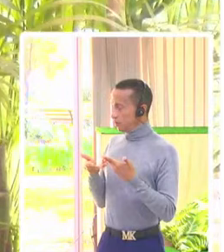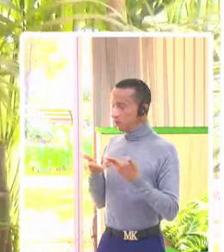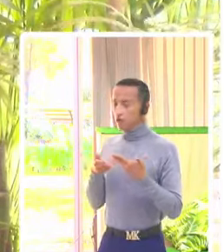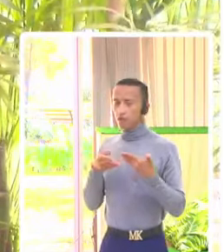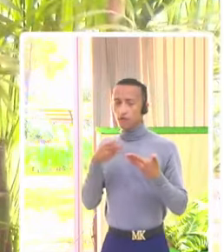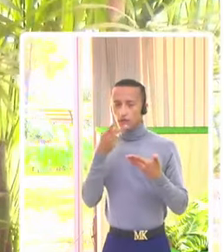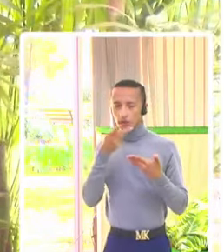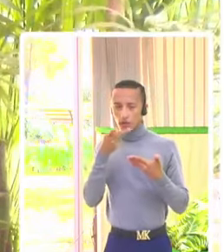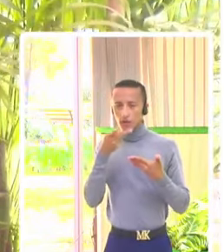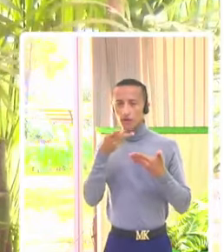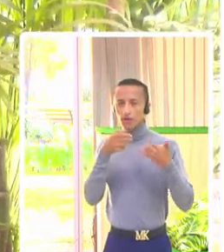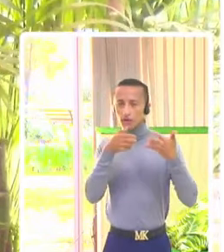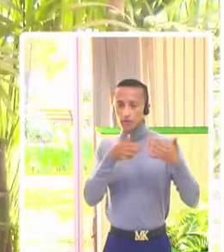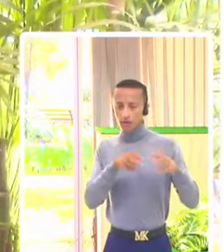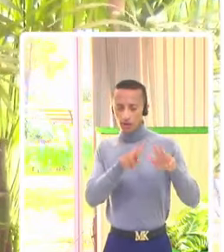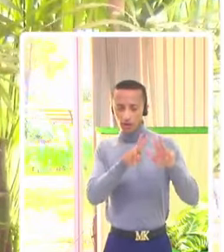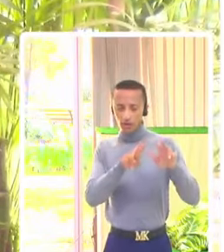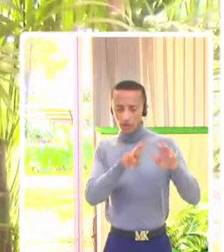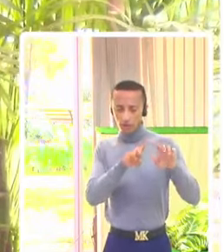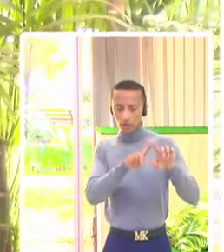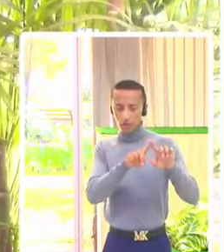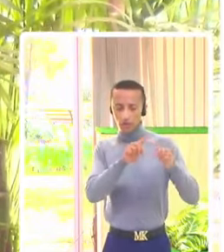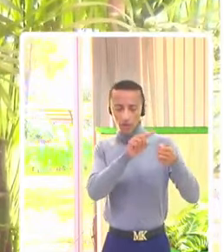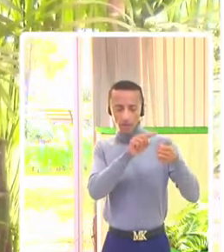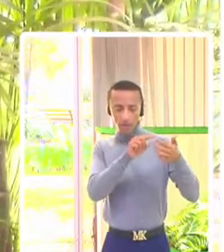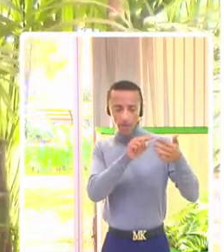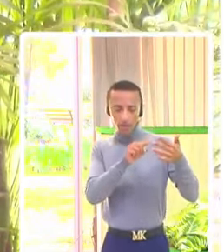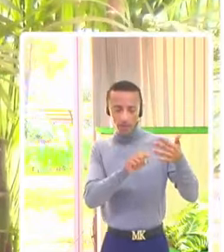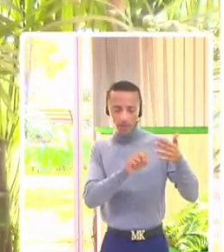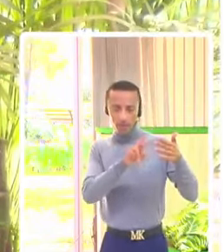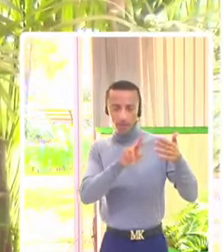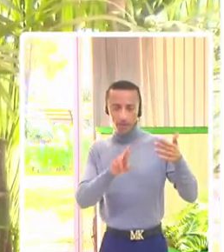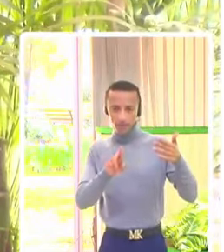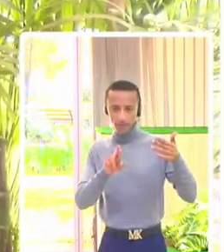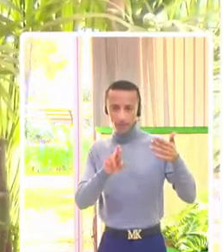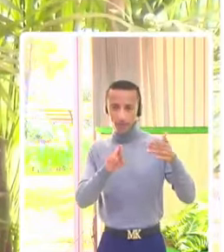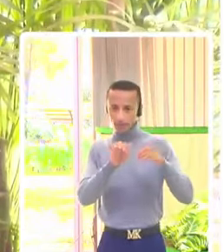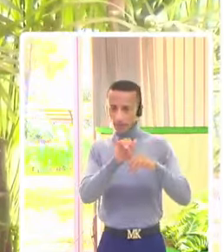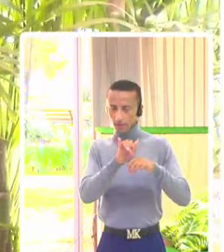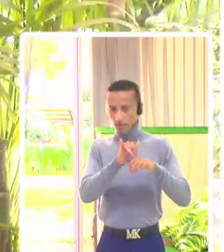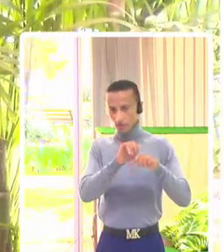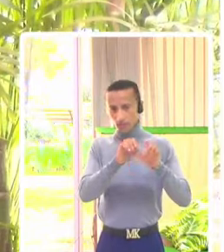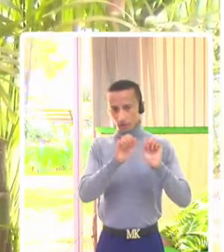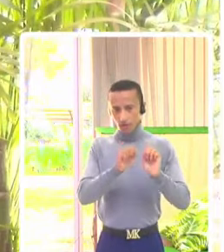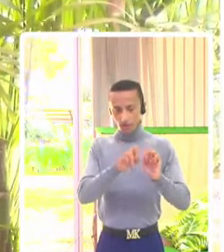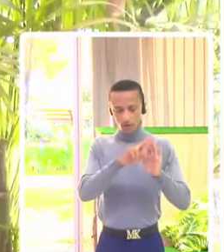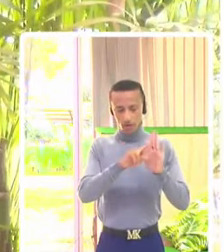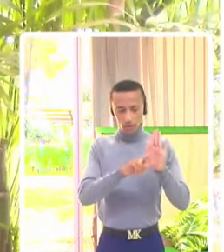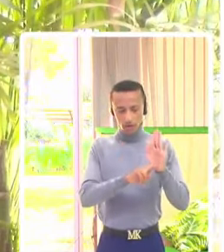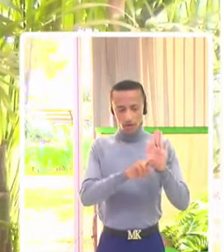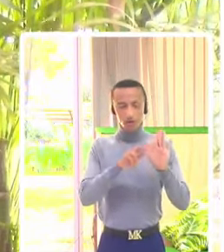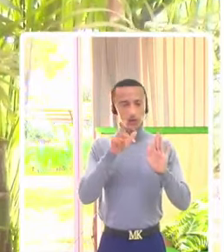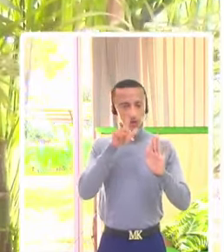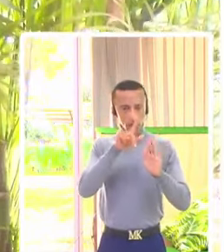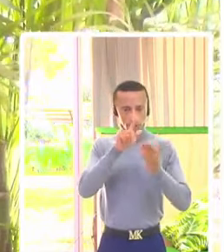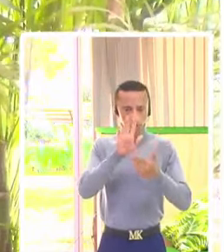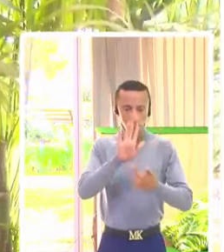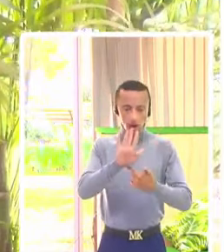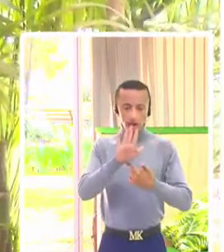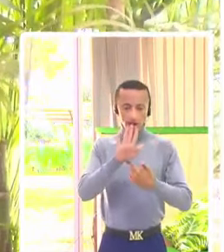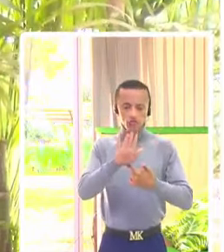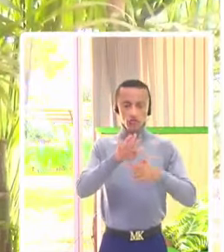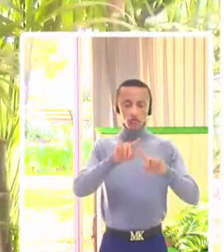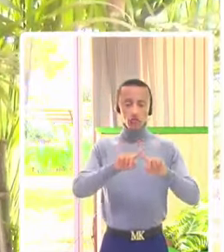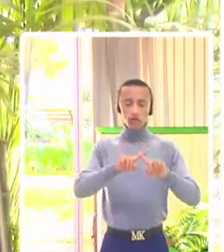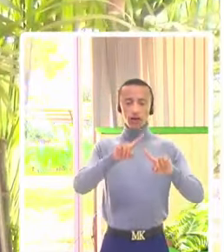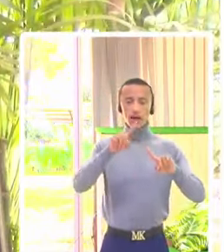different aspects, features, or factors that contribute to a successful initiative or to